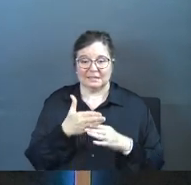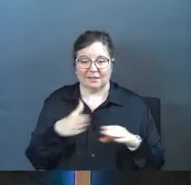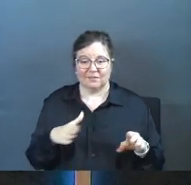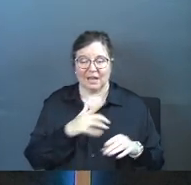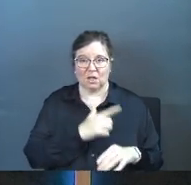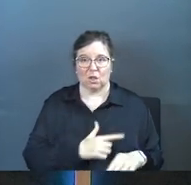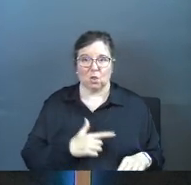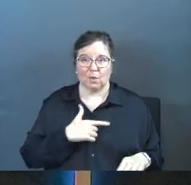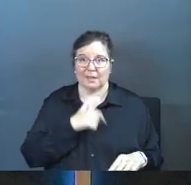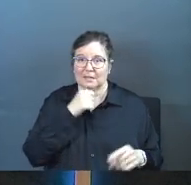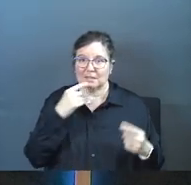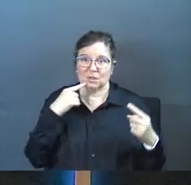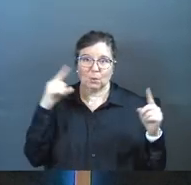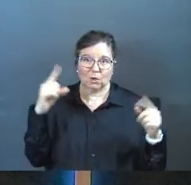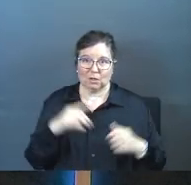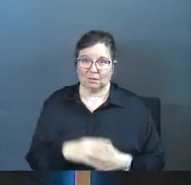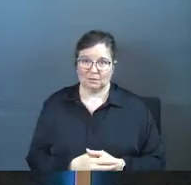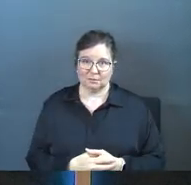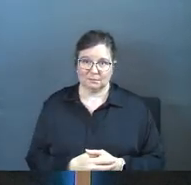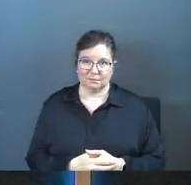divided loyalties. That doesn't work.